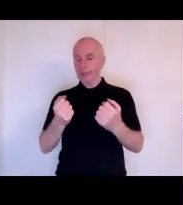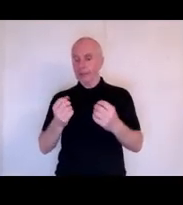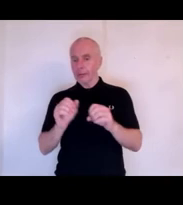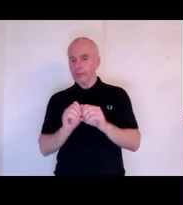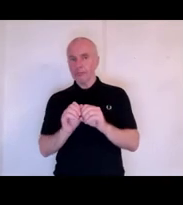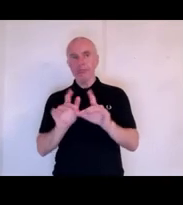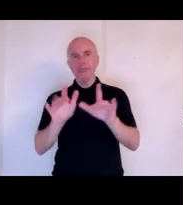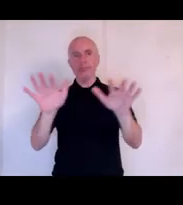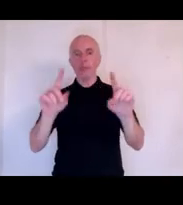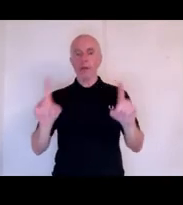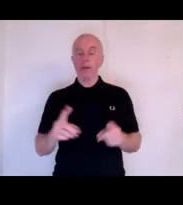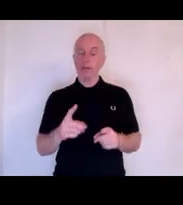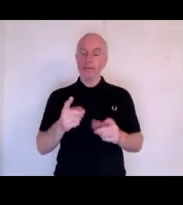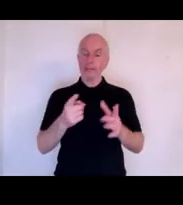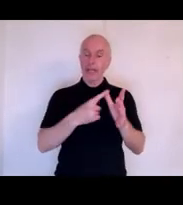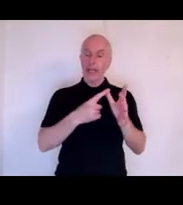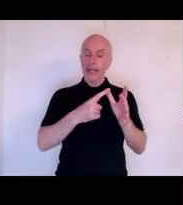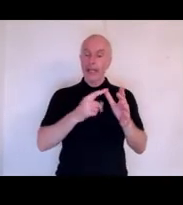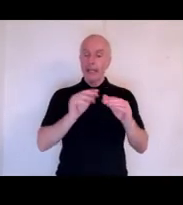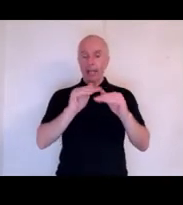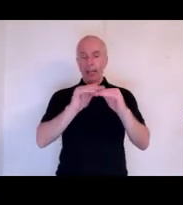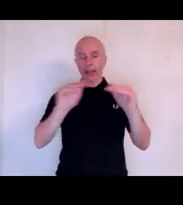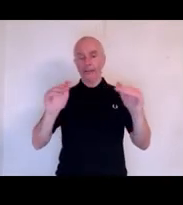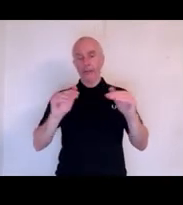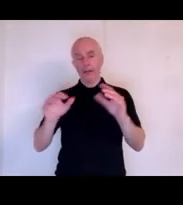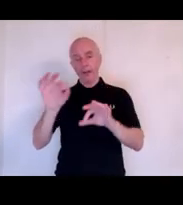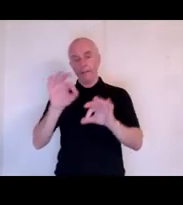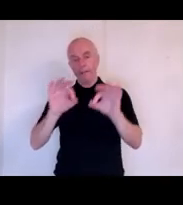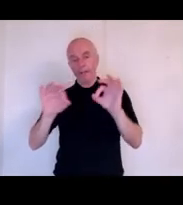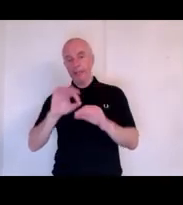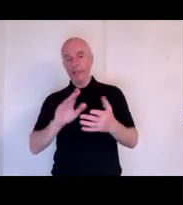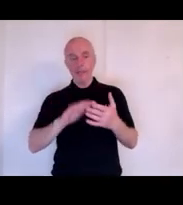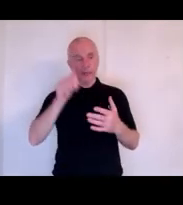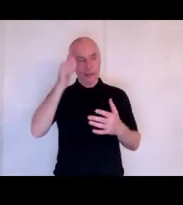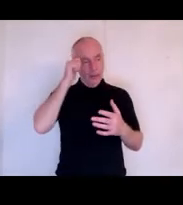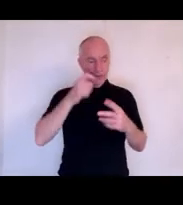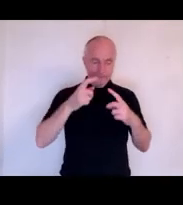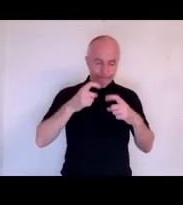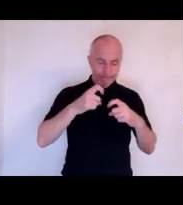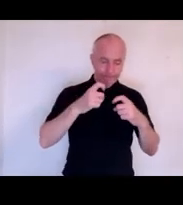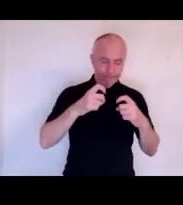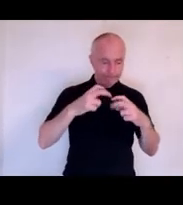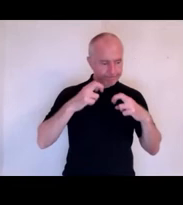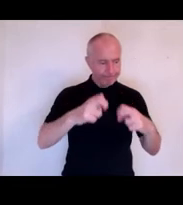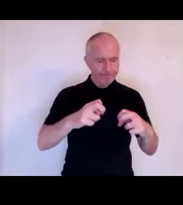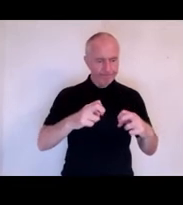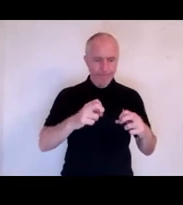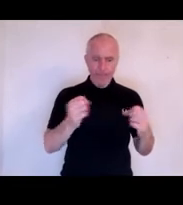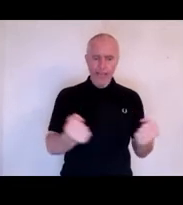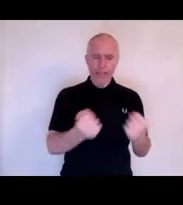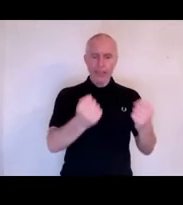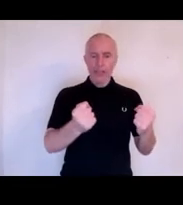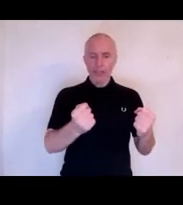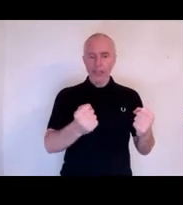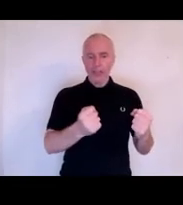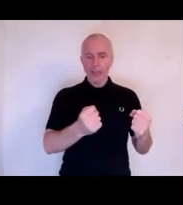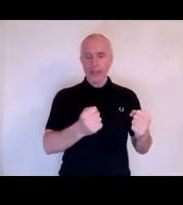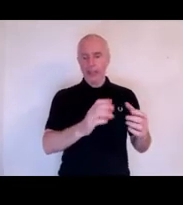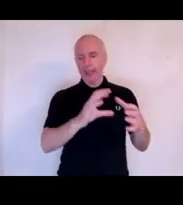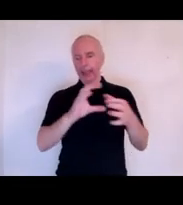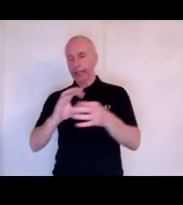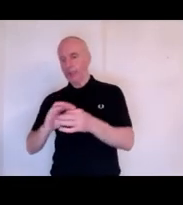we have the binding energy per nucleon curve, and the binding energy per nucleon